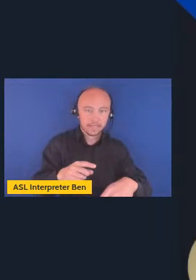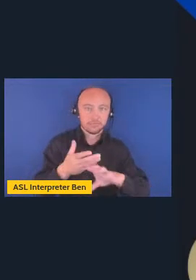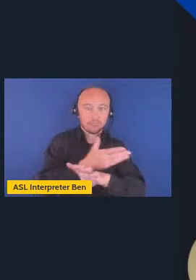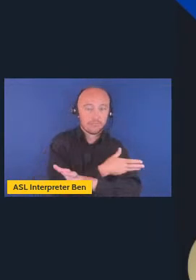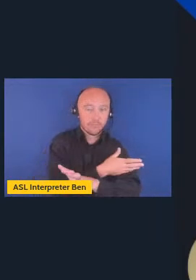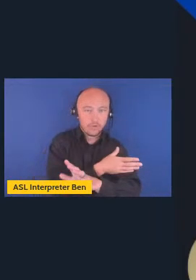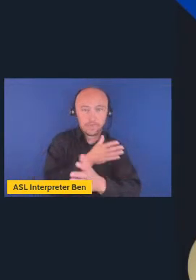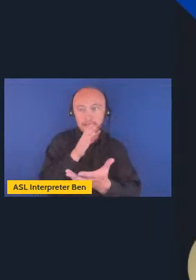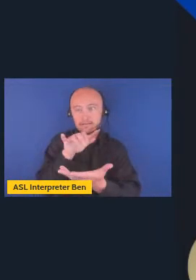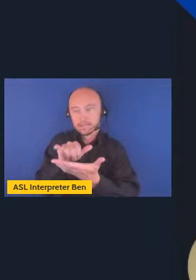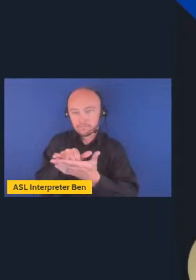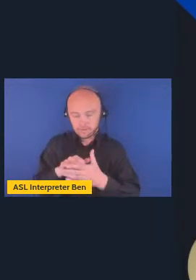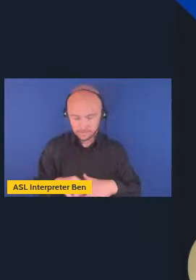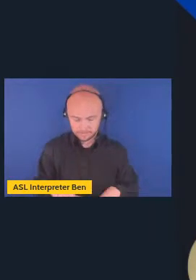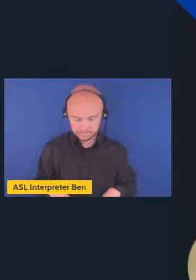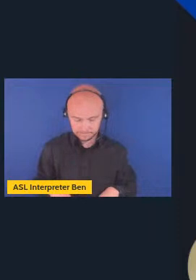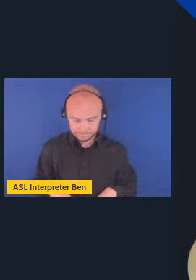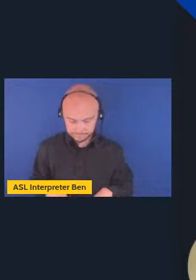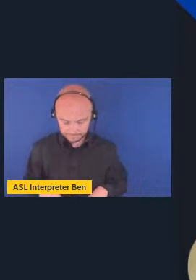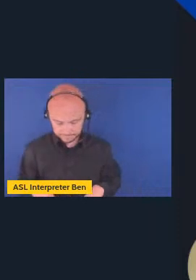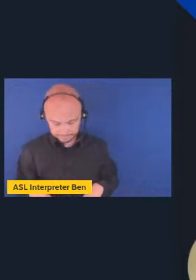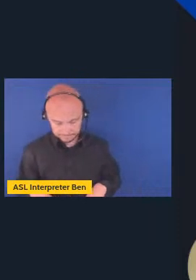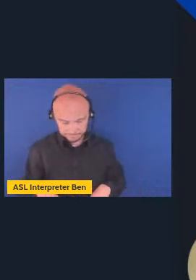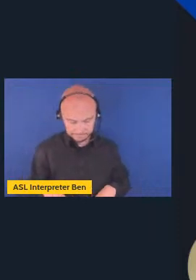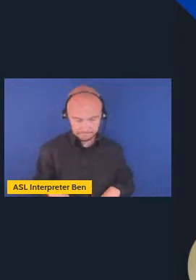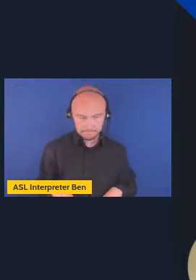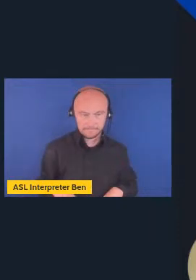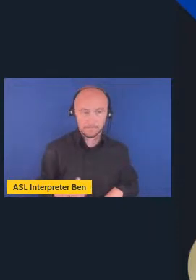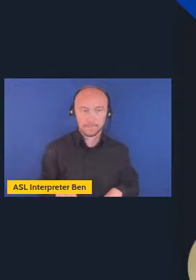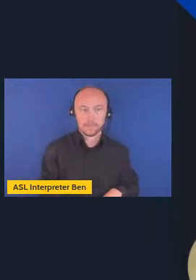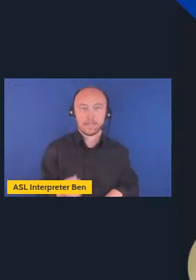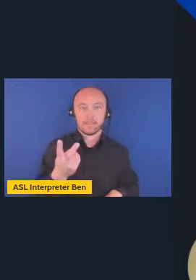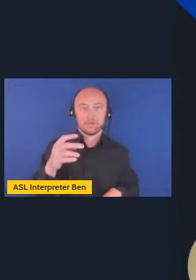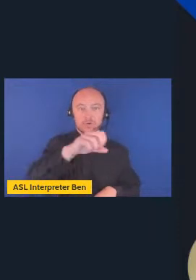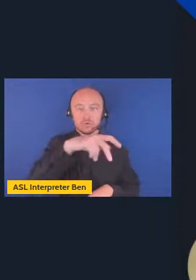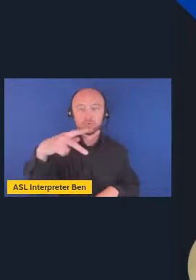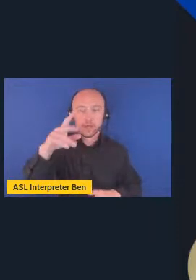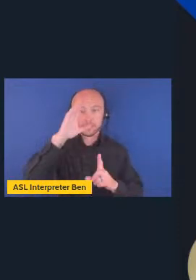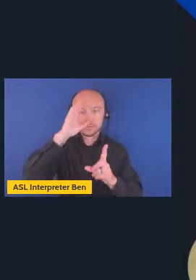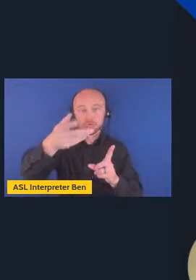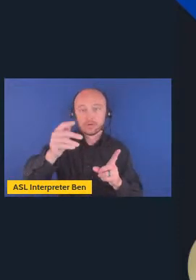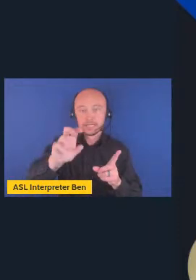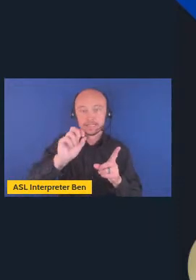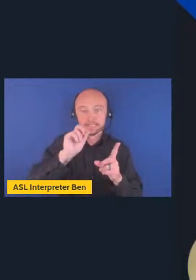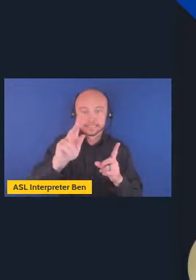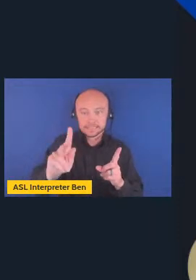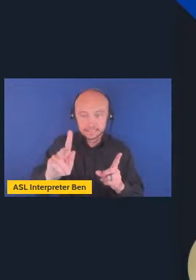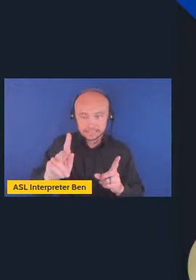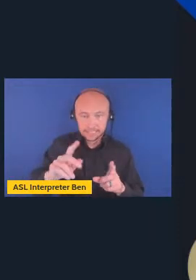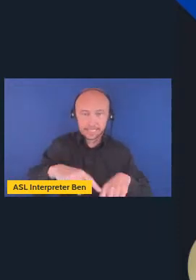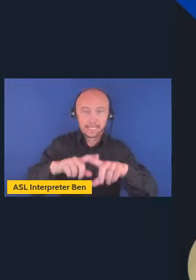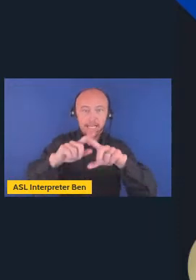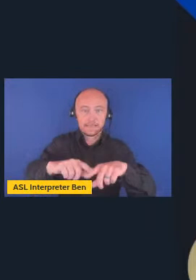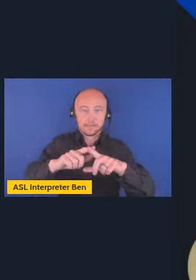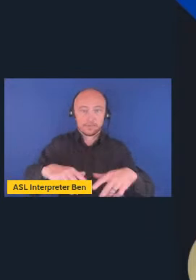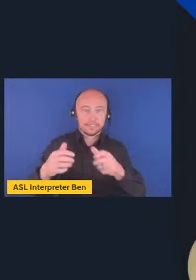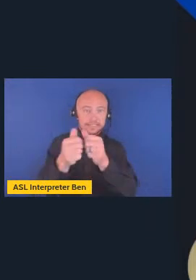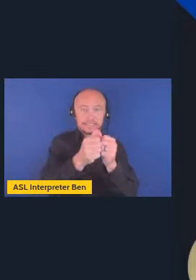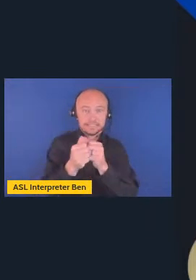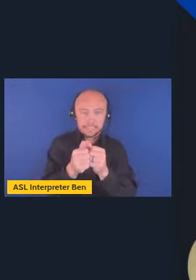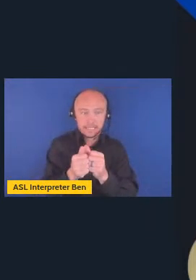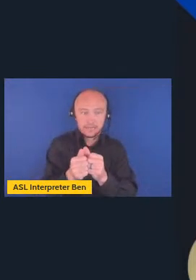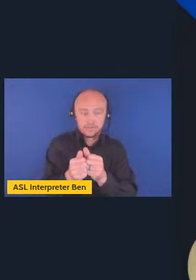We just put them all in the 2 apps and created the stacks and put the dependencies together, and we can just